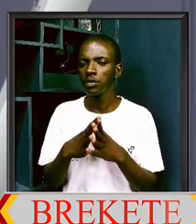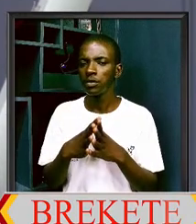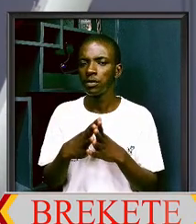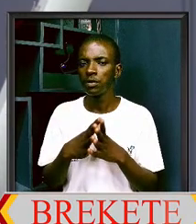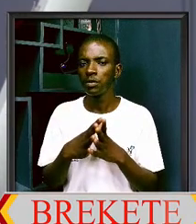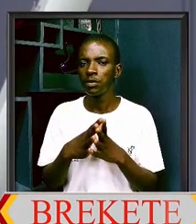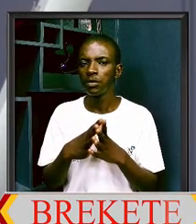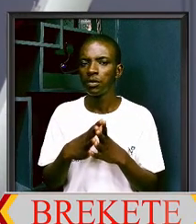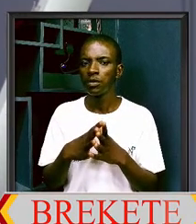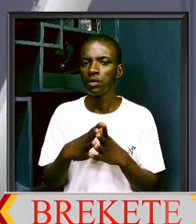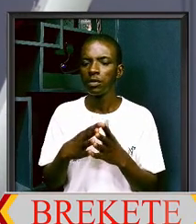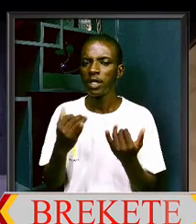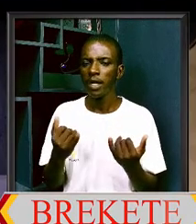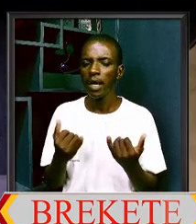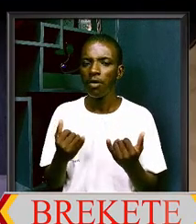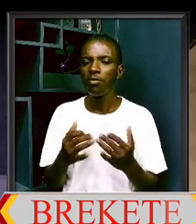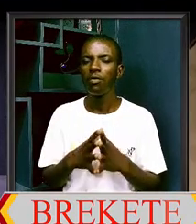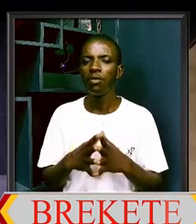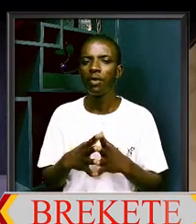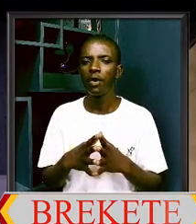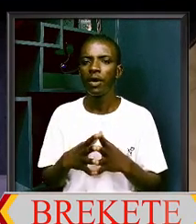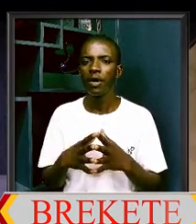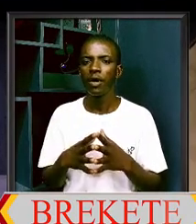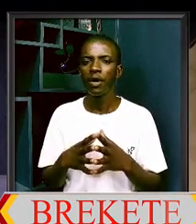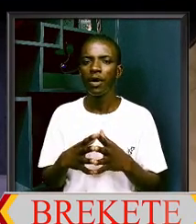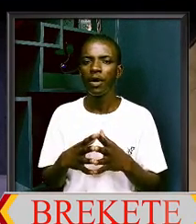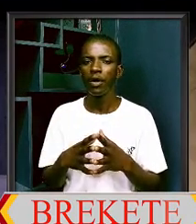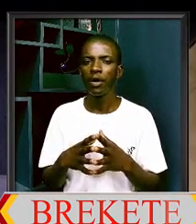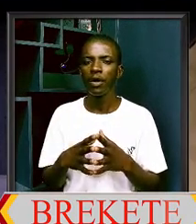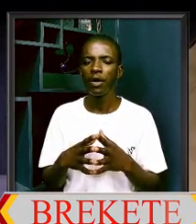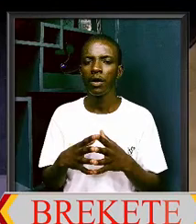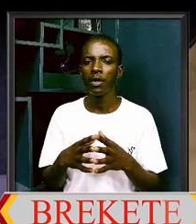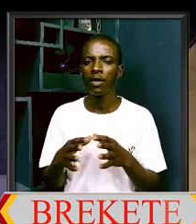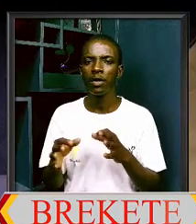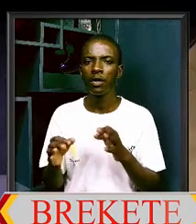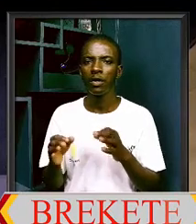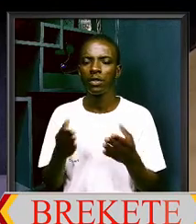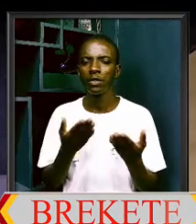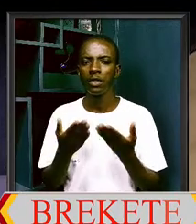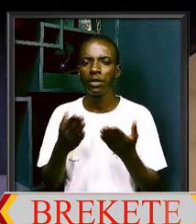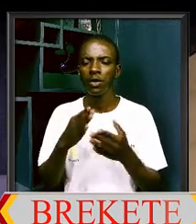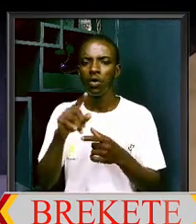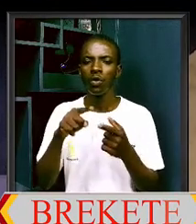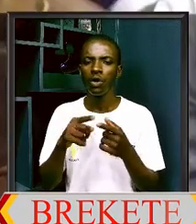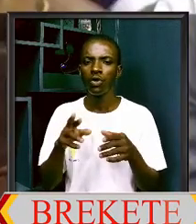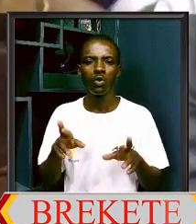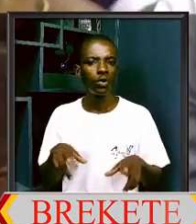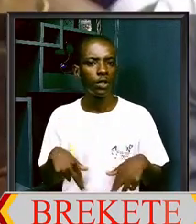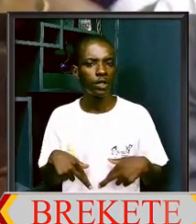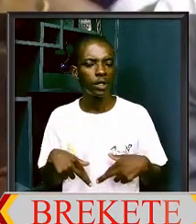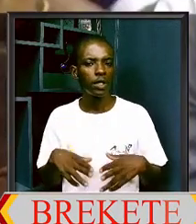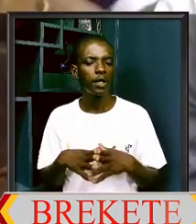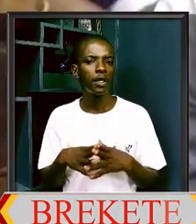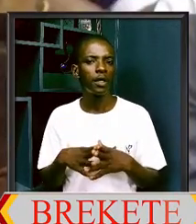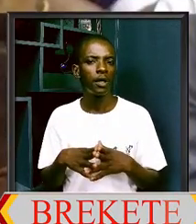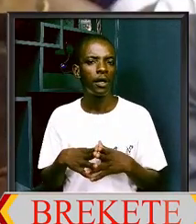tole so now if you st here as aing police officer when you